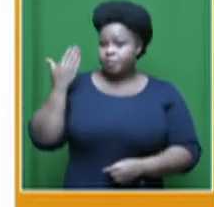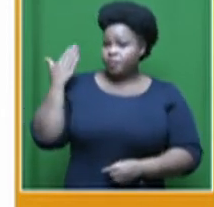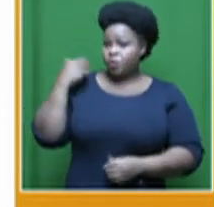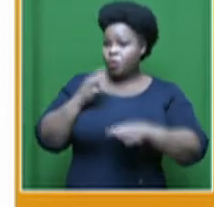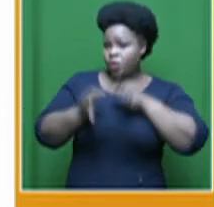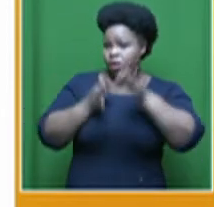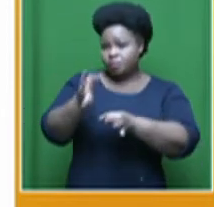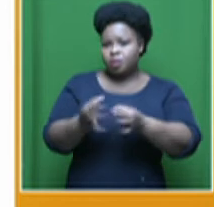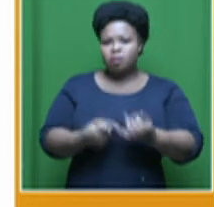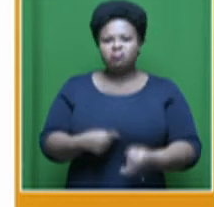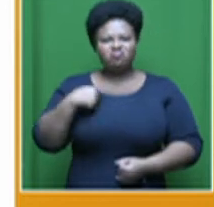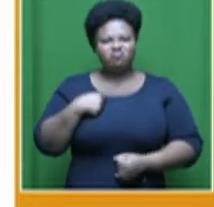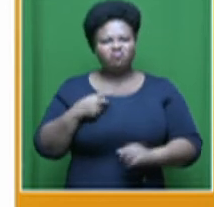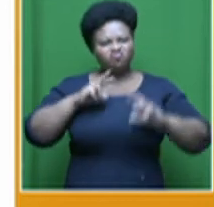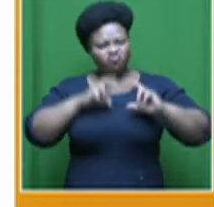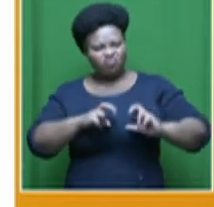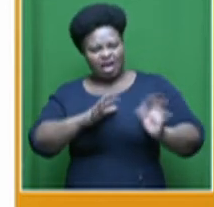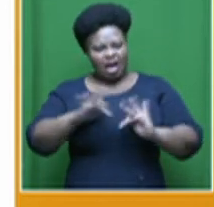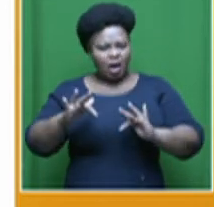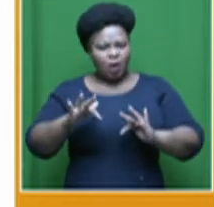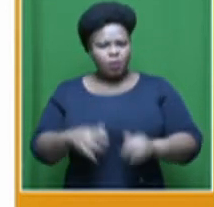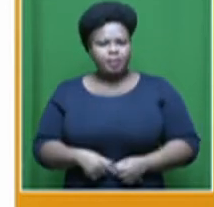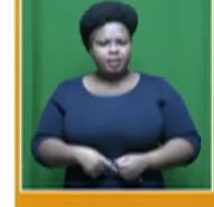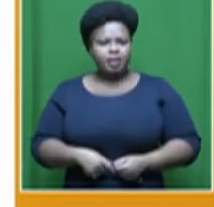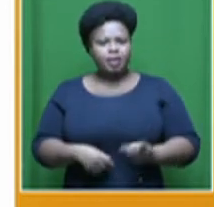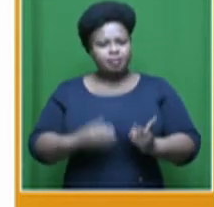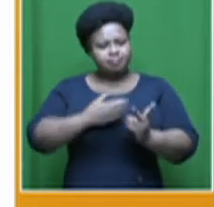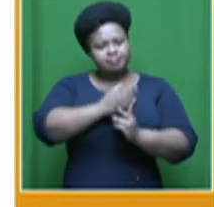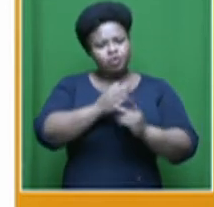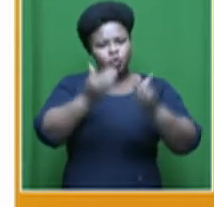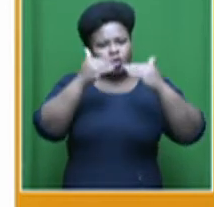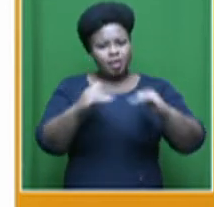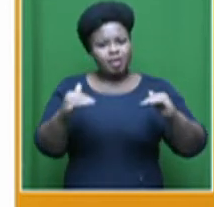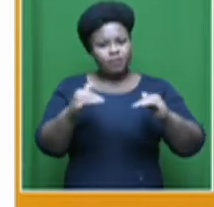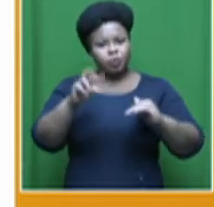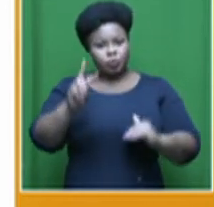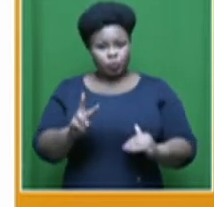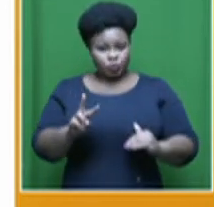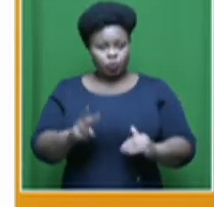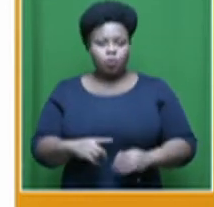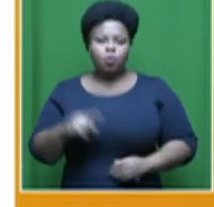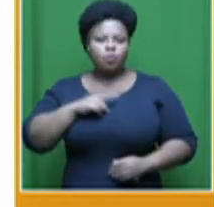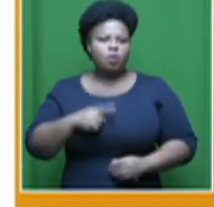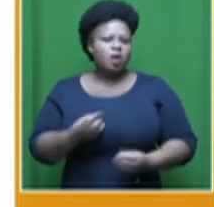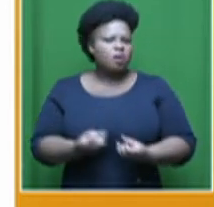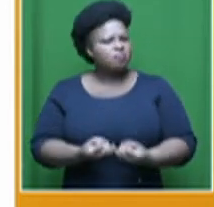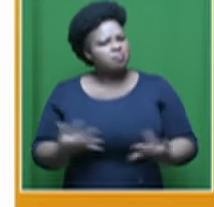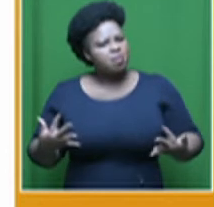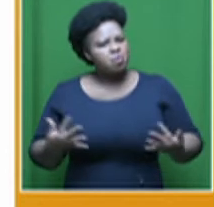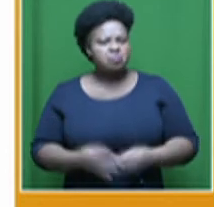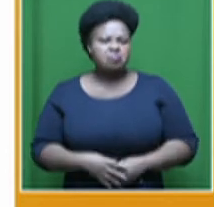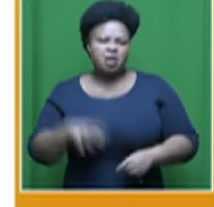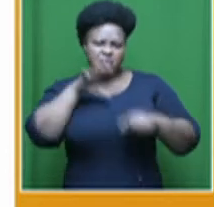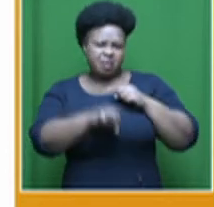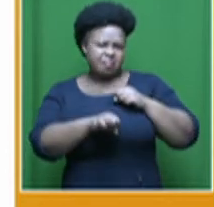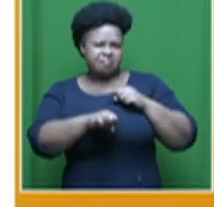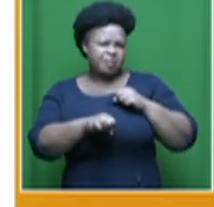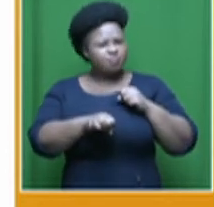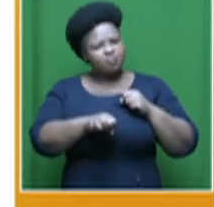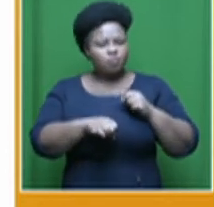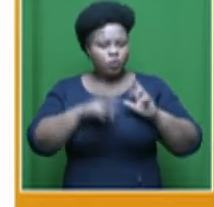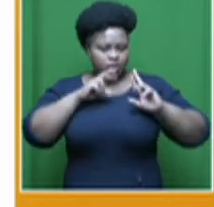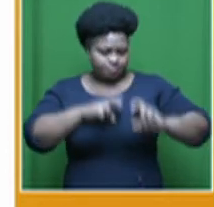unfortunately, the design of our study, and it being a phase 2 study, was such that the majority of cases that would have occurred in